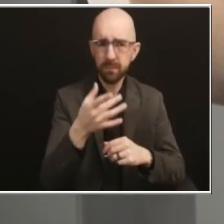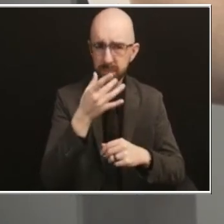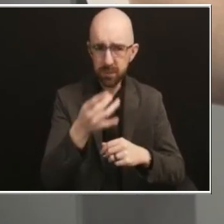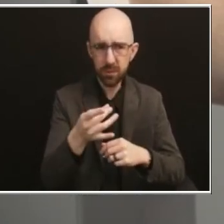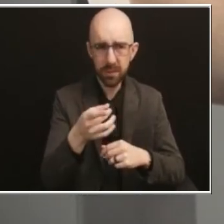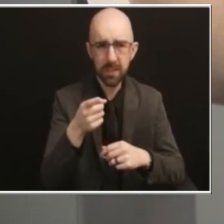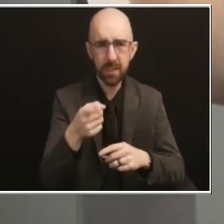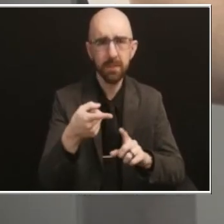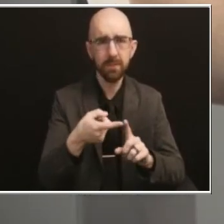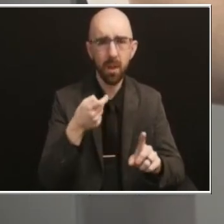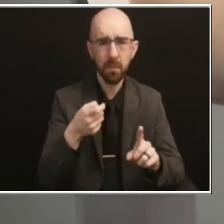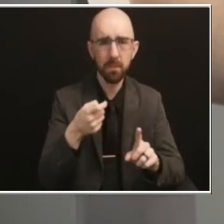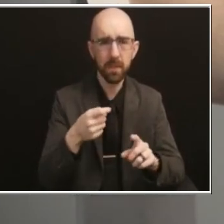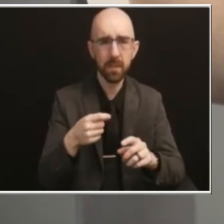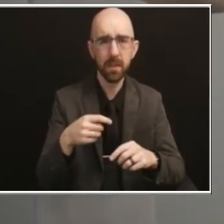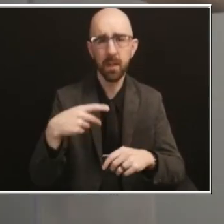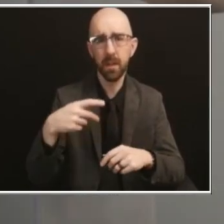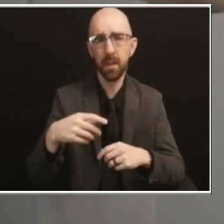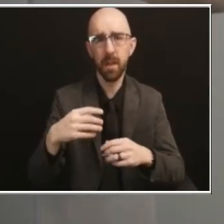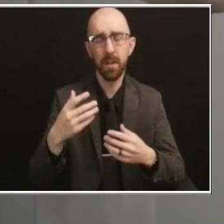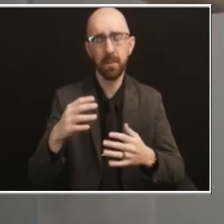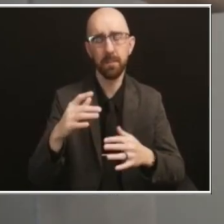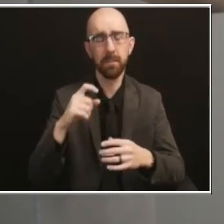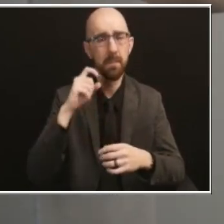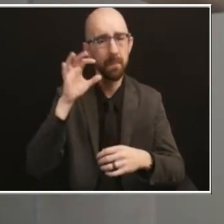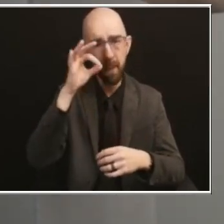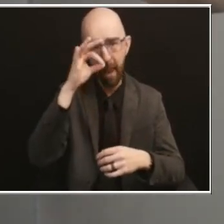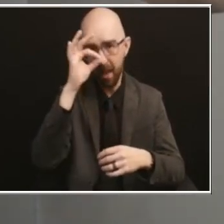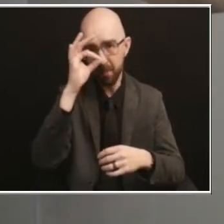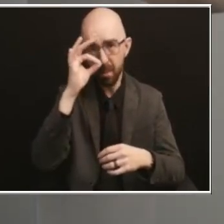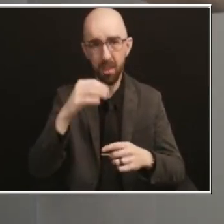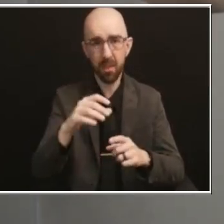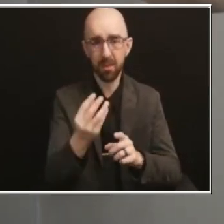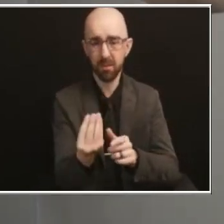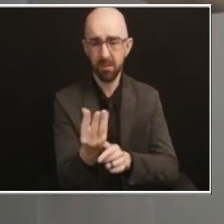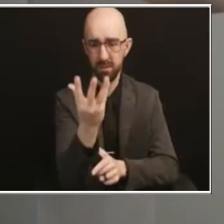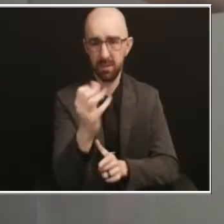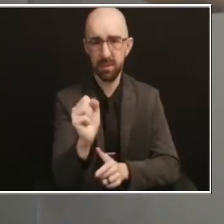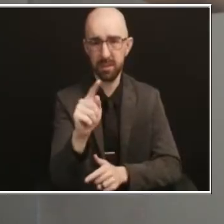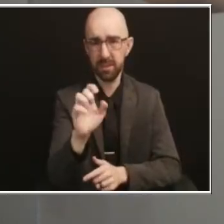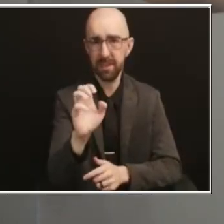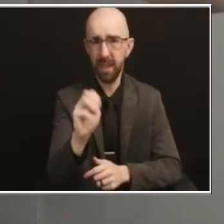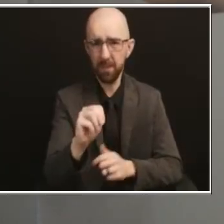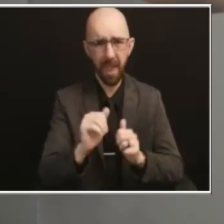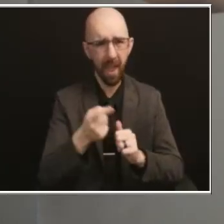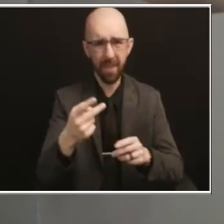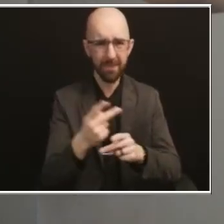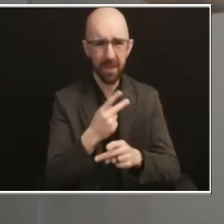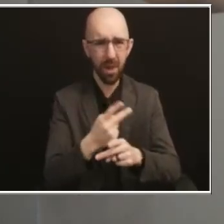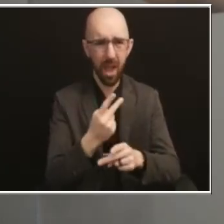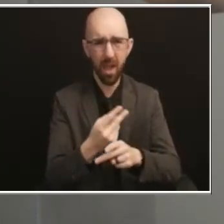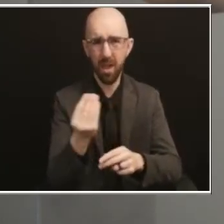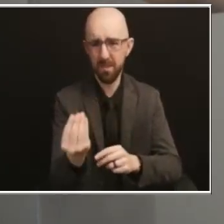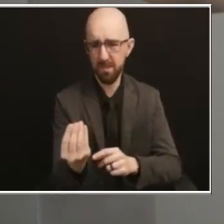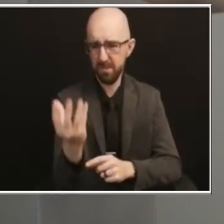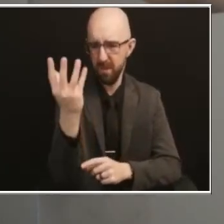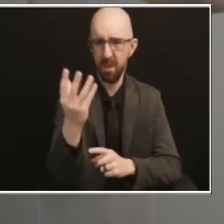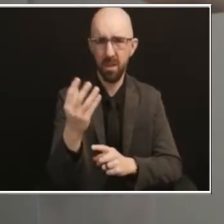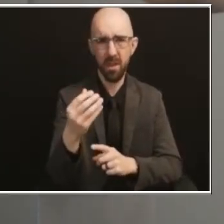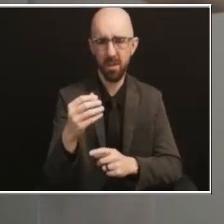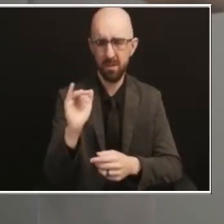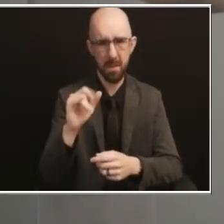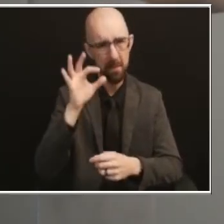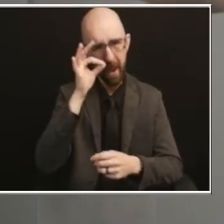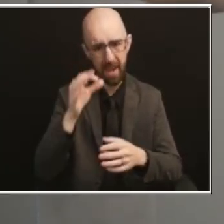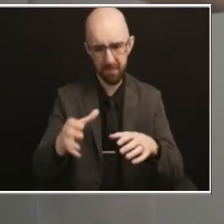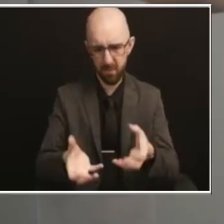from the stems of pineapples. First of all, how did they figure out that the stems of pineapples could do this? And how